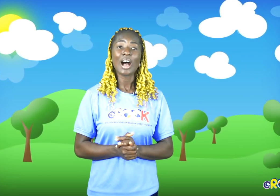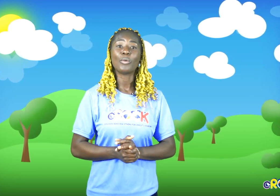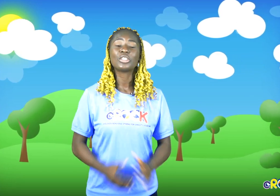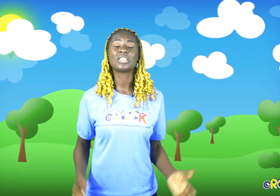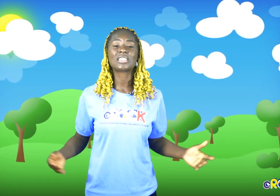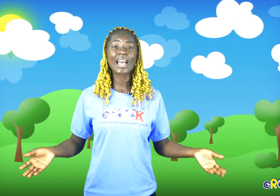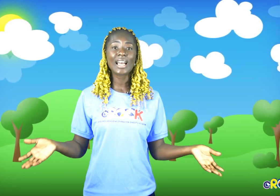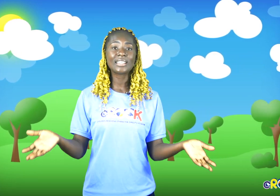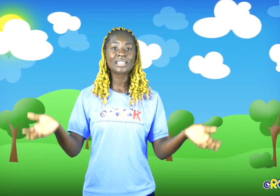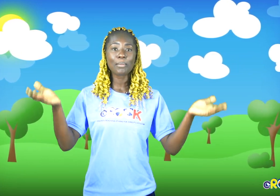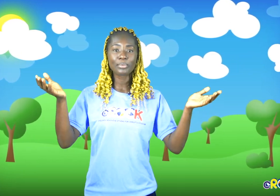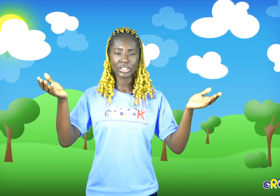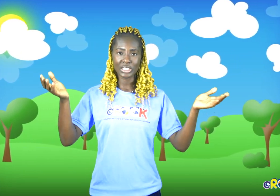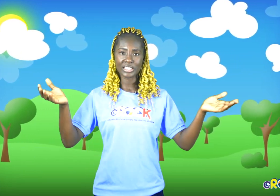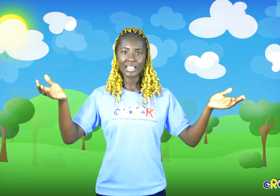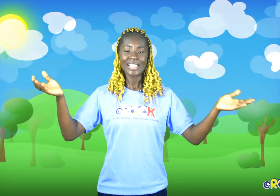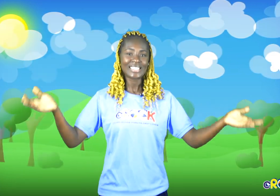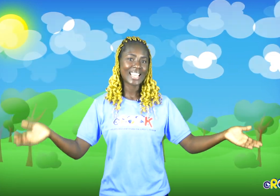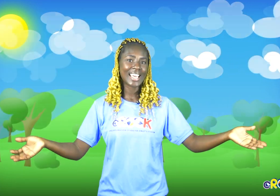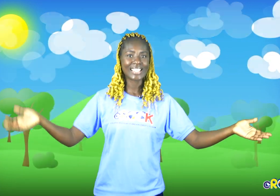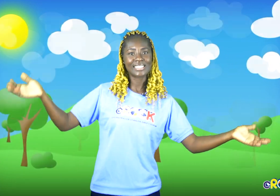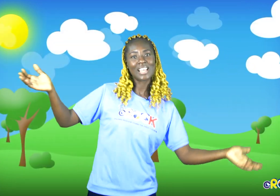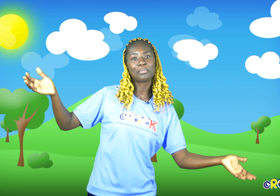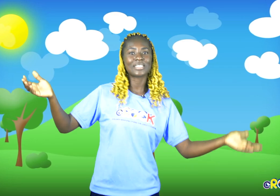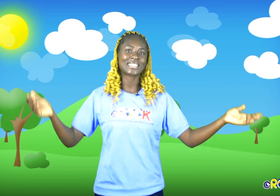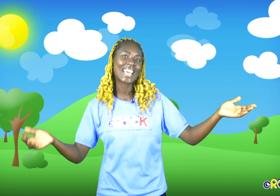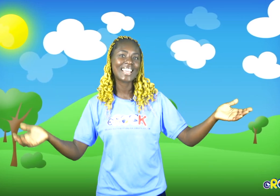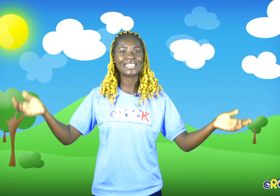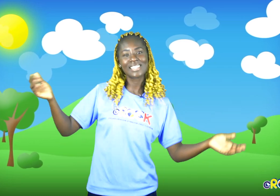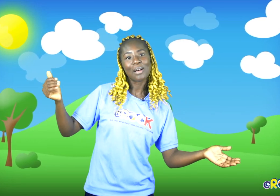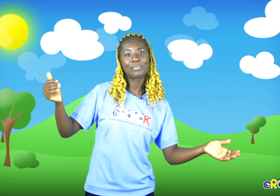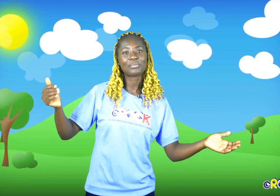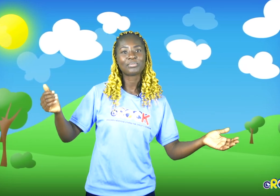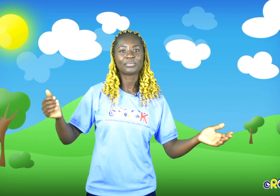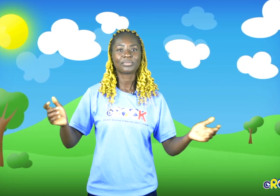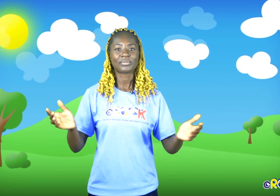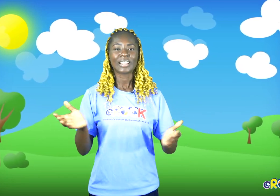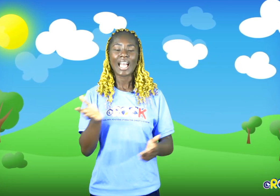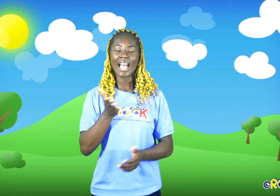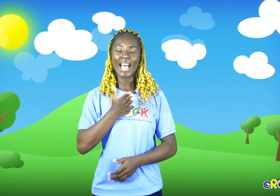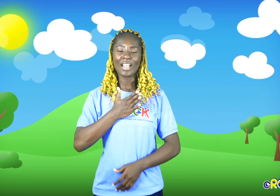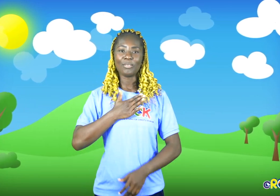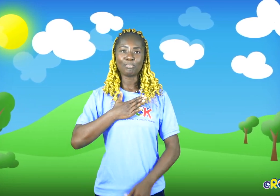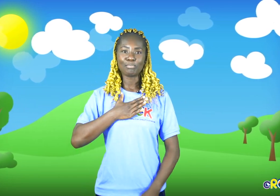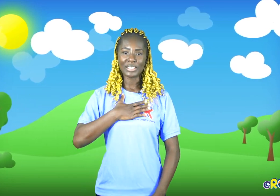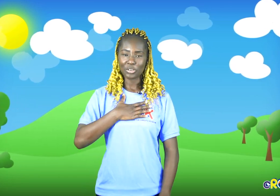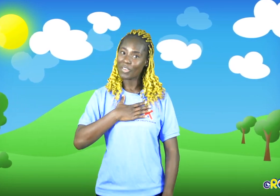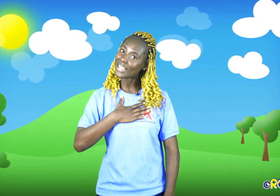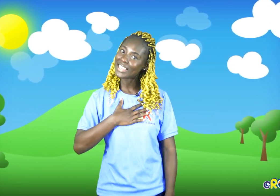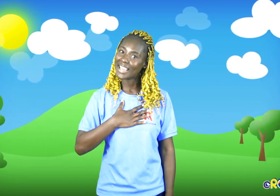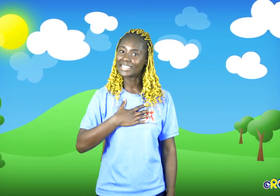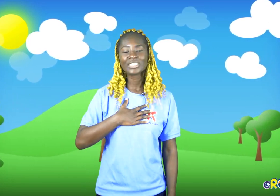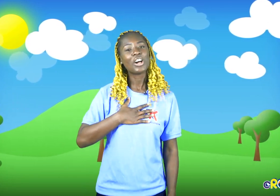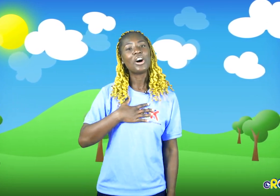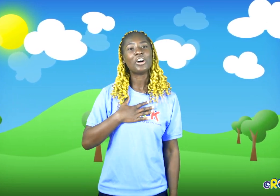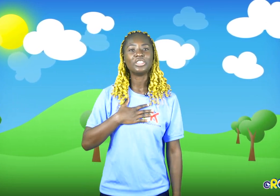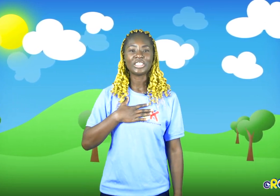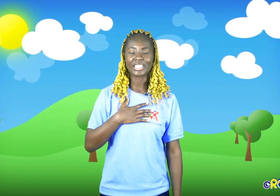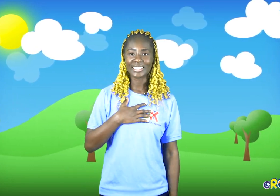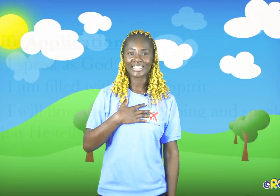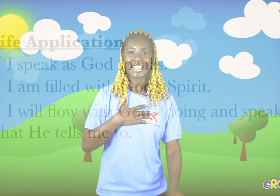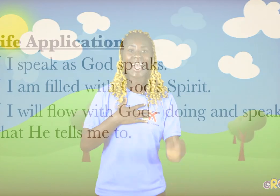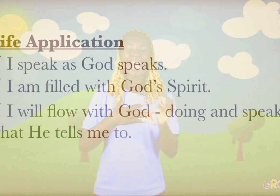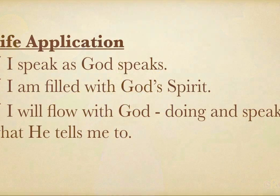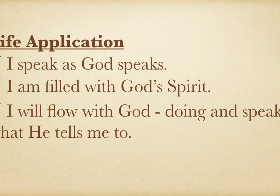application. I want you to stand up. Yes, stand up, stand up. Place your right hand on